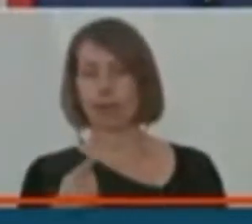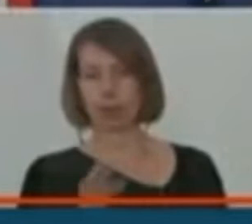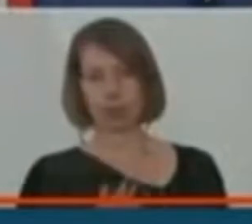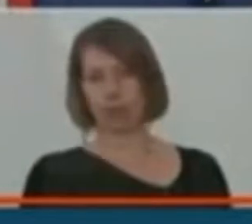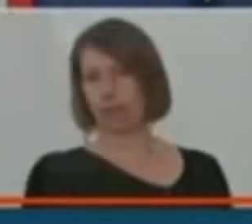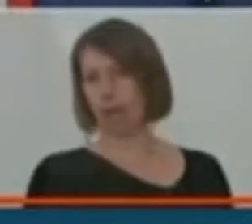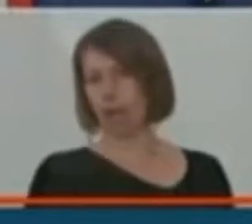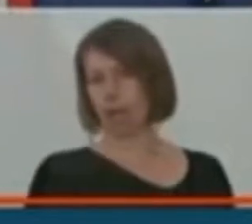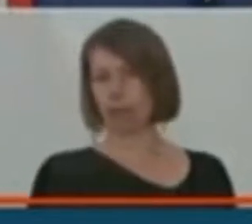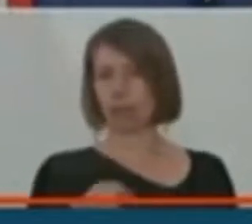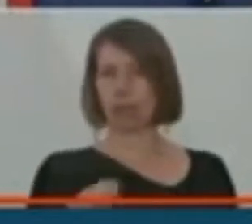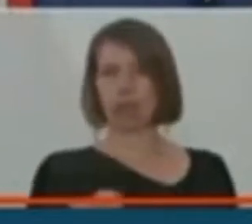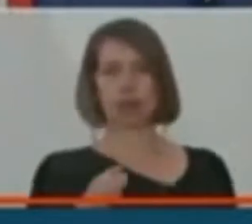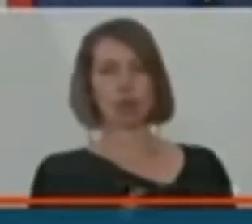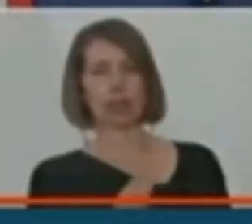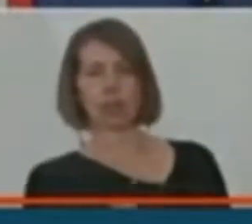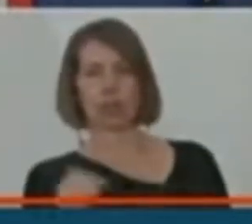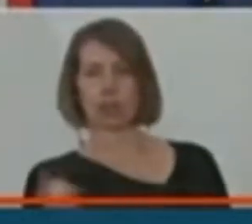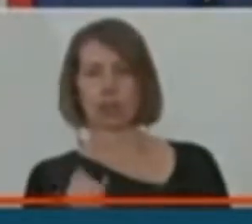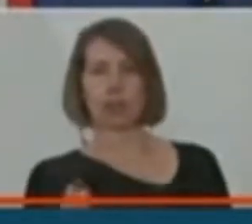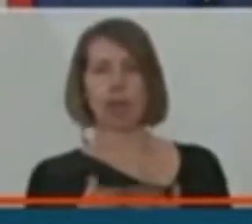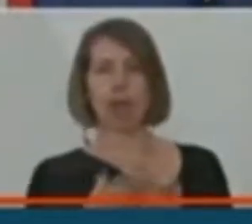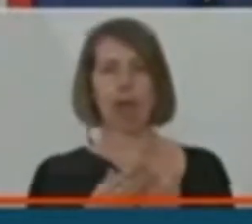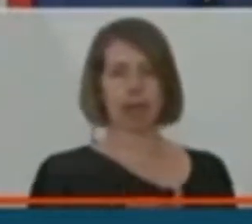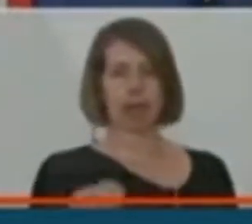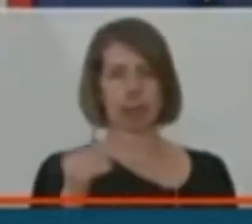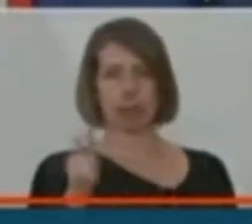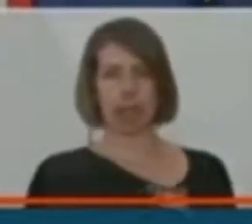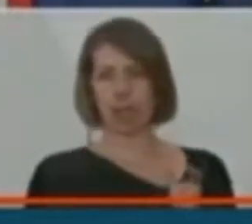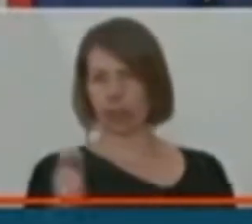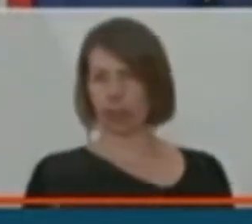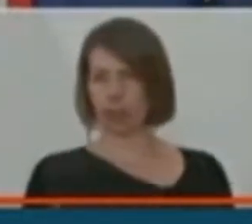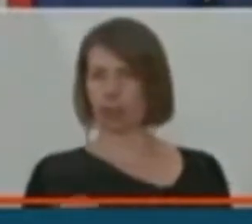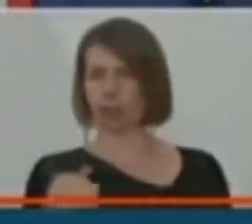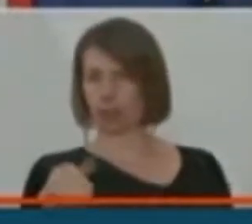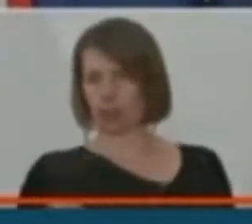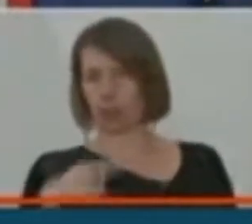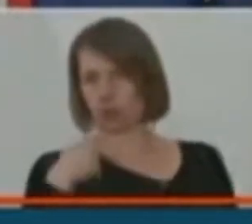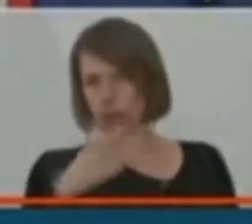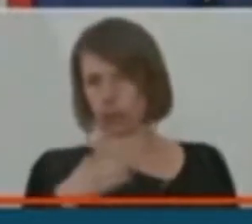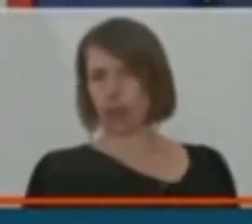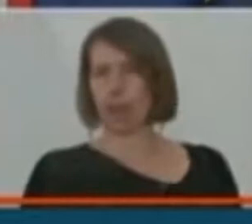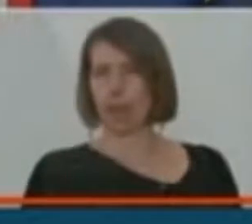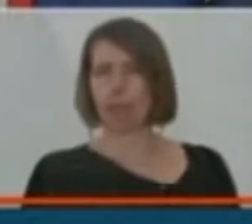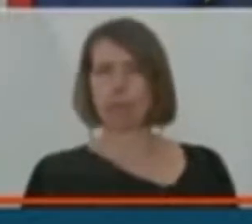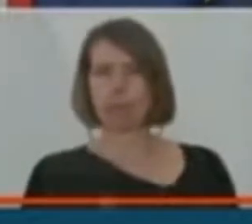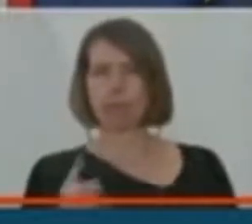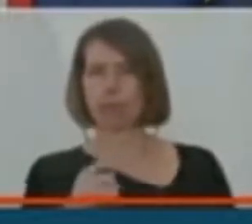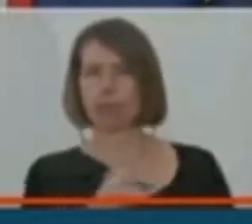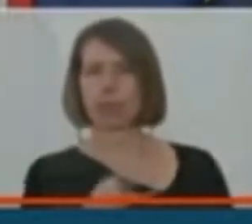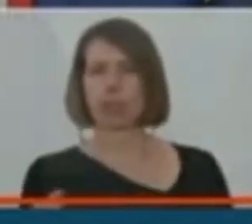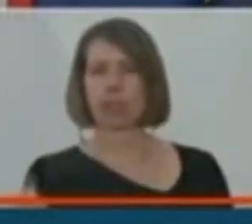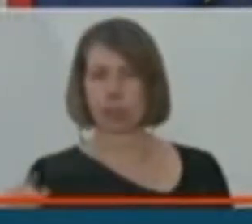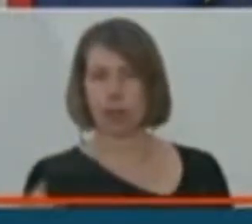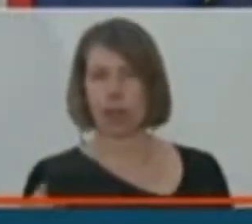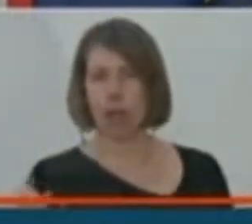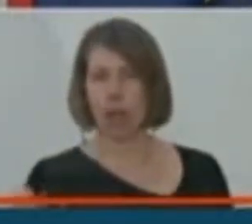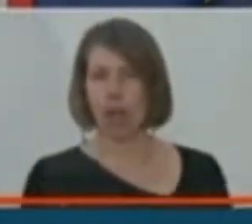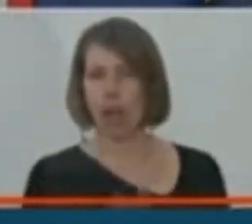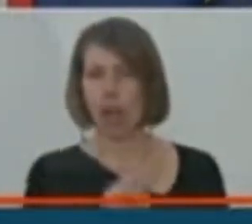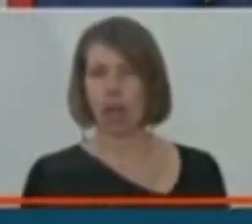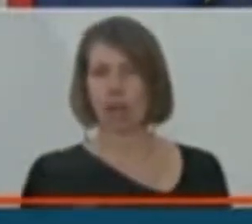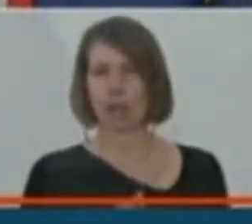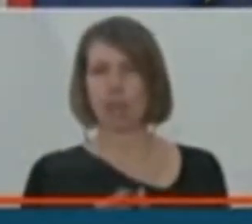are made based on the experts. Anytime if there is a suspicion or if there is a death that occurs not long after the